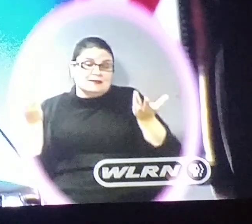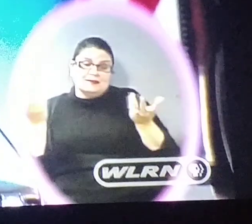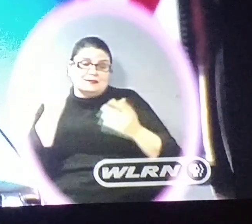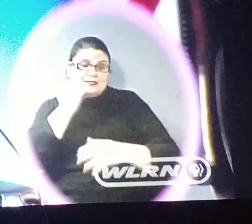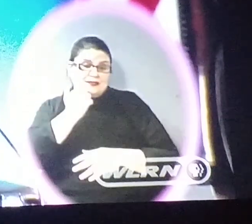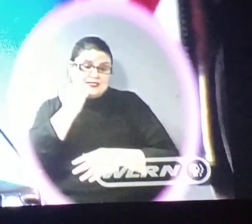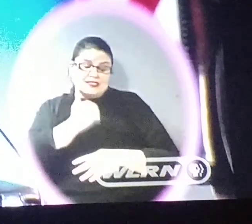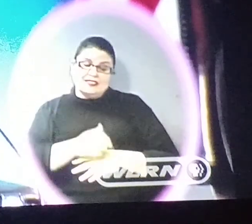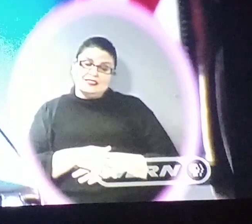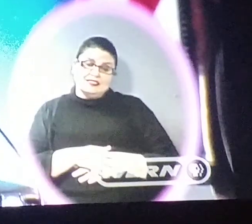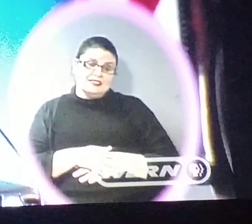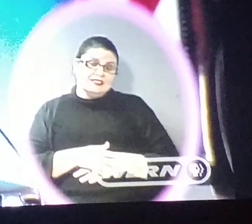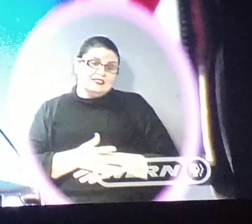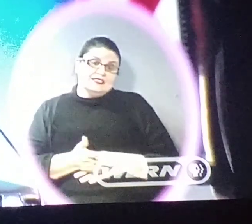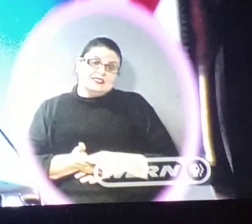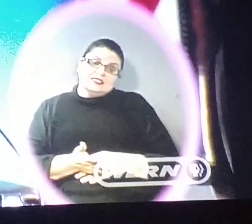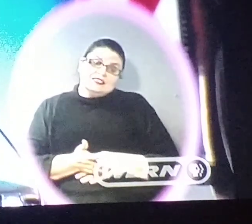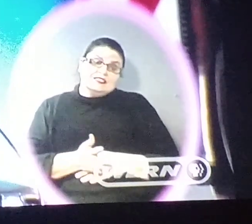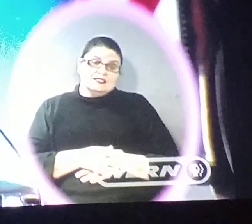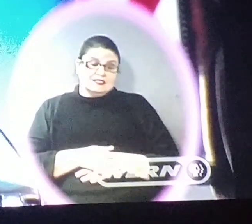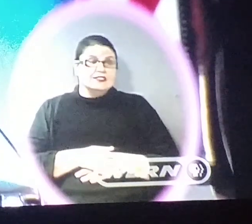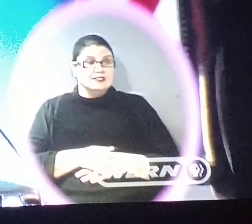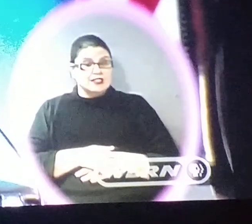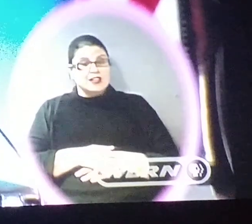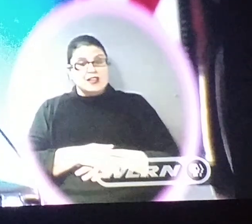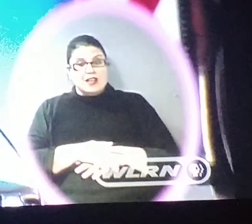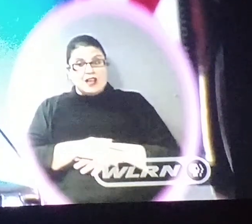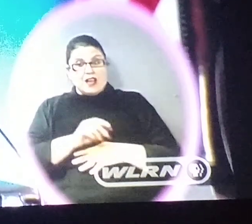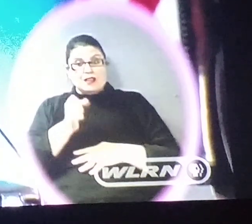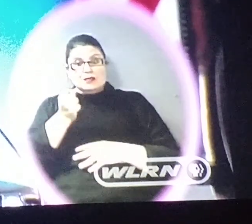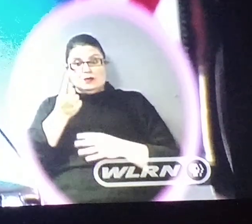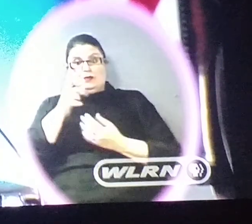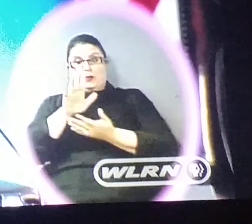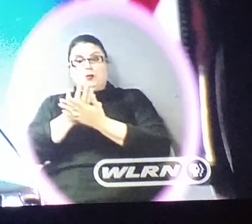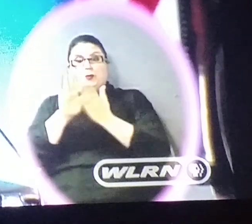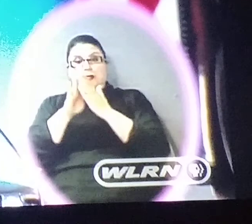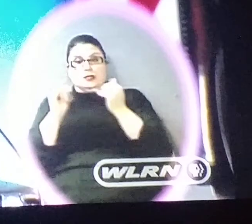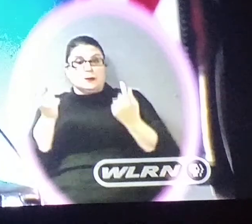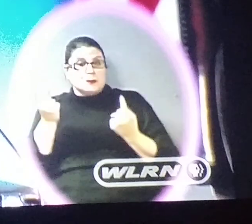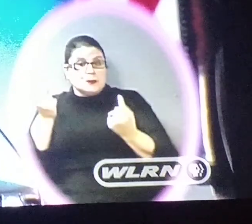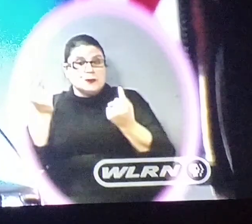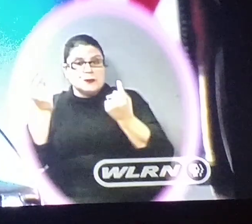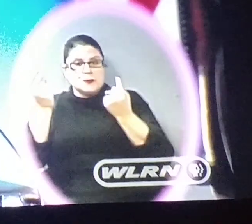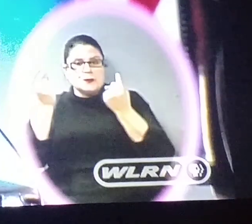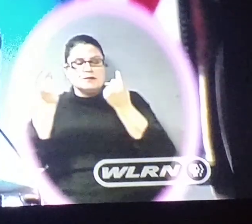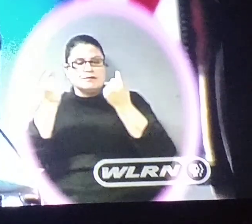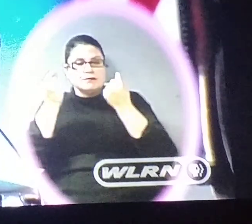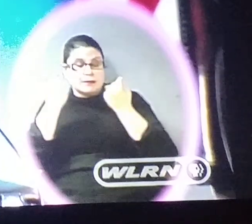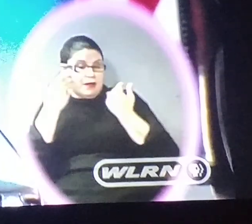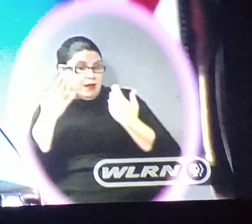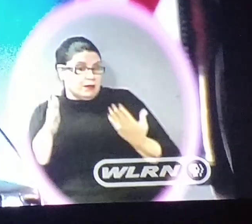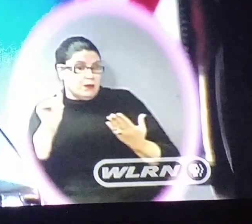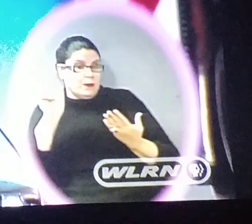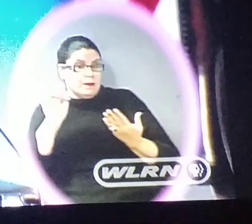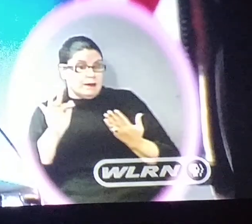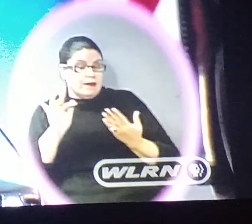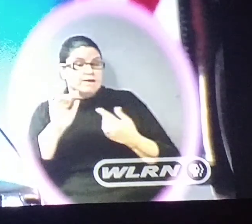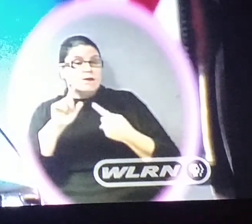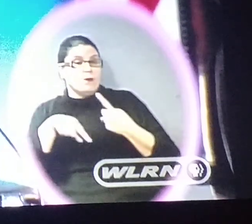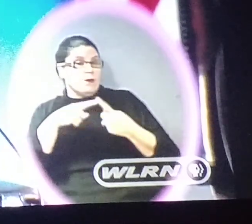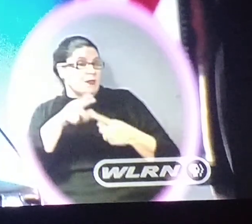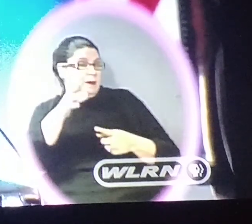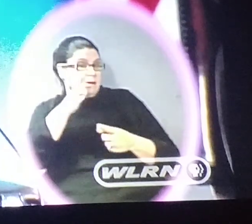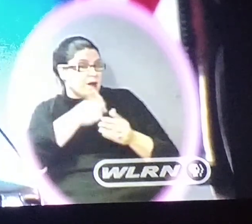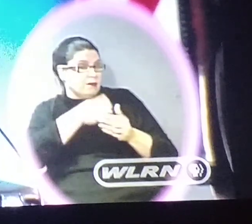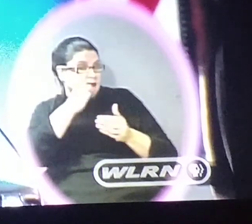consideration regarding the actions that are taken by the school system. So I don't know if the chief, after the speaker, with the board's